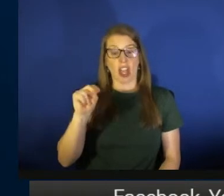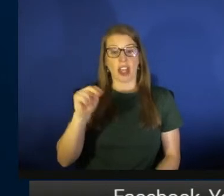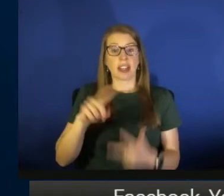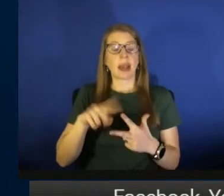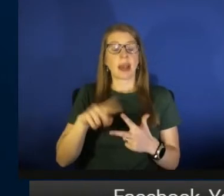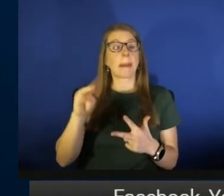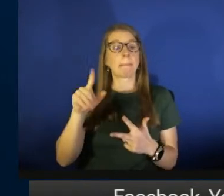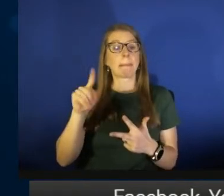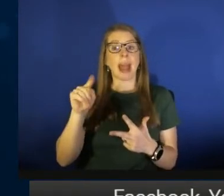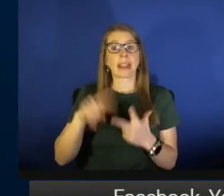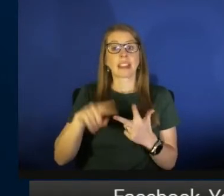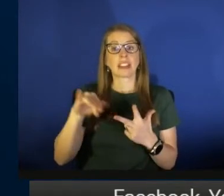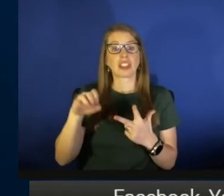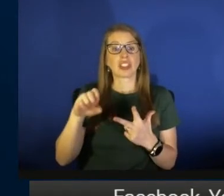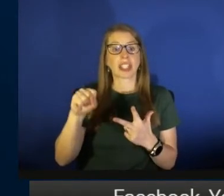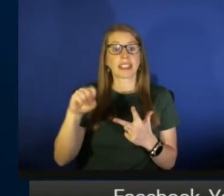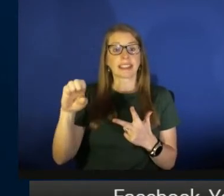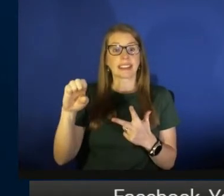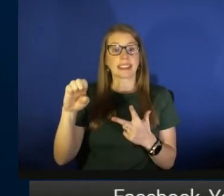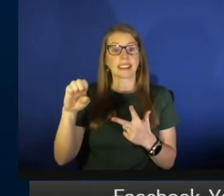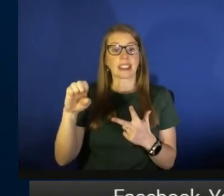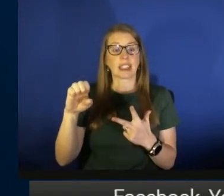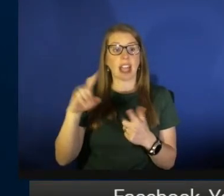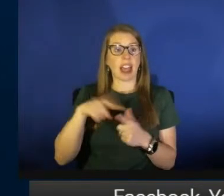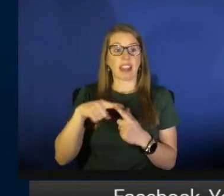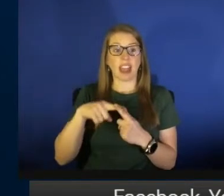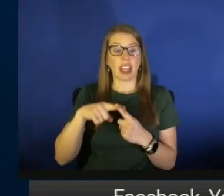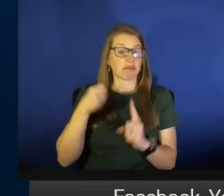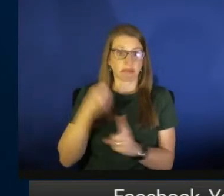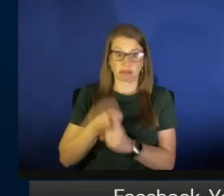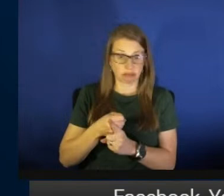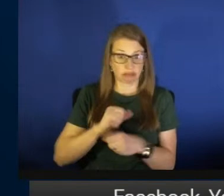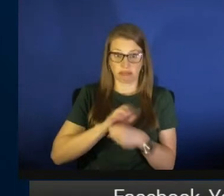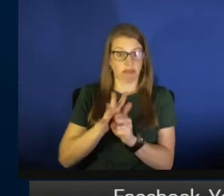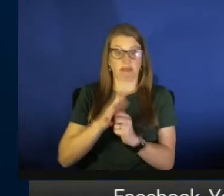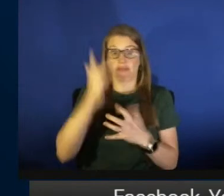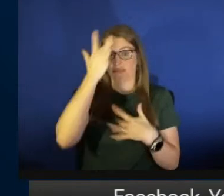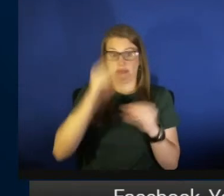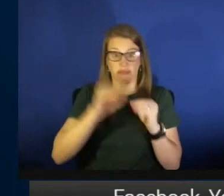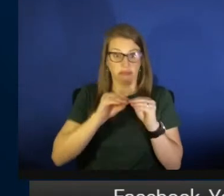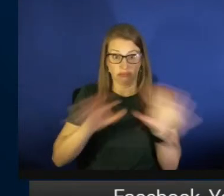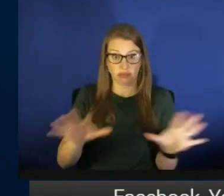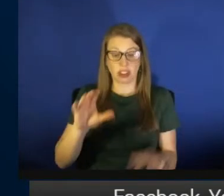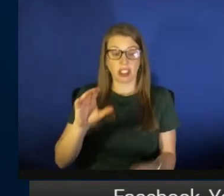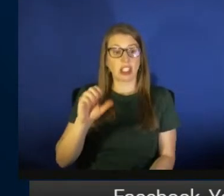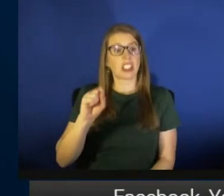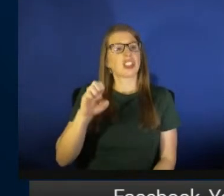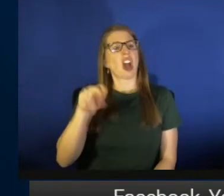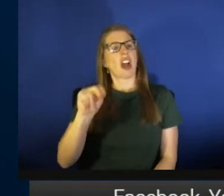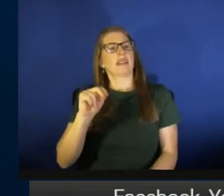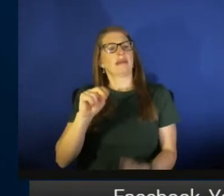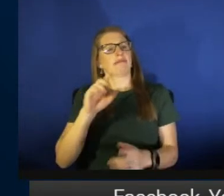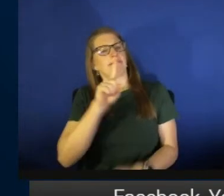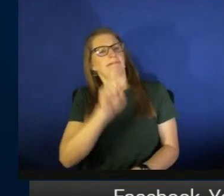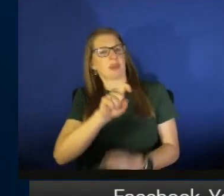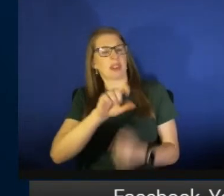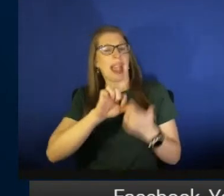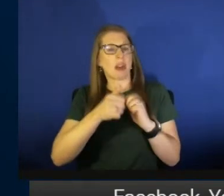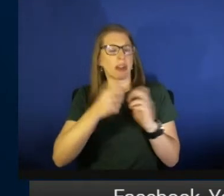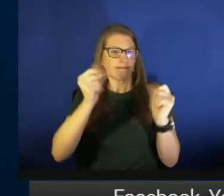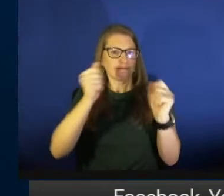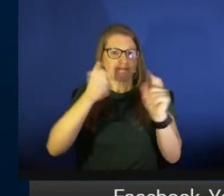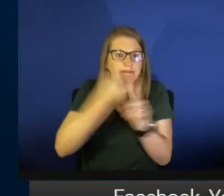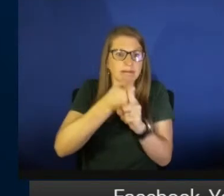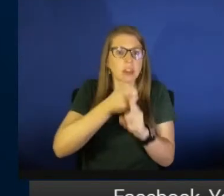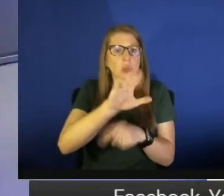newsroom, and along comes this pandemic. So, Sean, I'll ask you, how did COVID immediately impact the work that you and your team